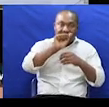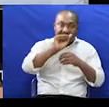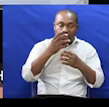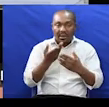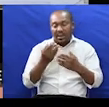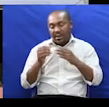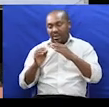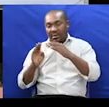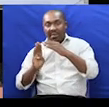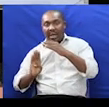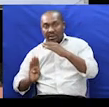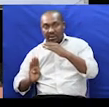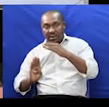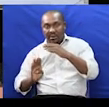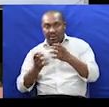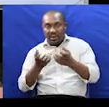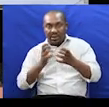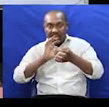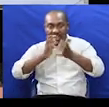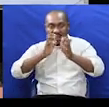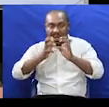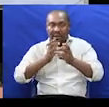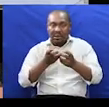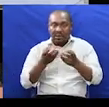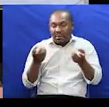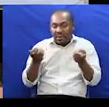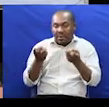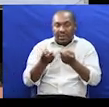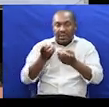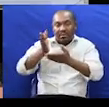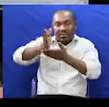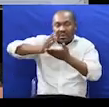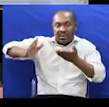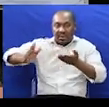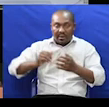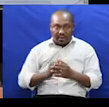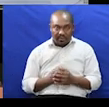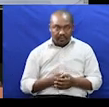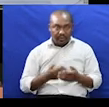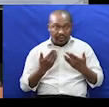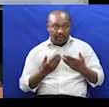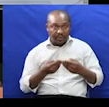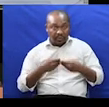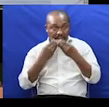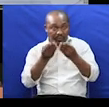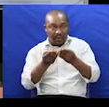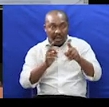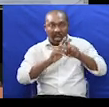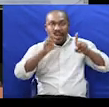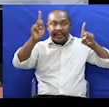side. Now we have the molar ratio formula. Let me construct a table of results. I have